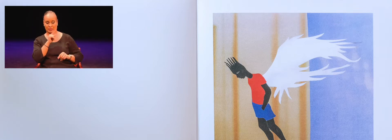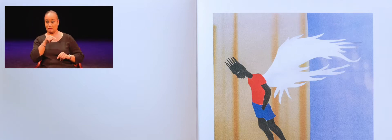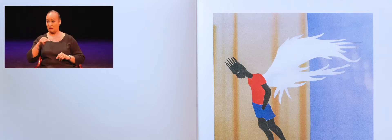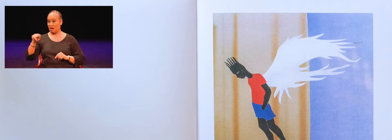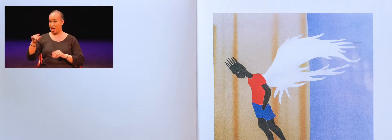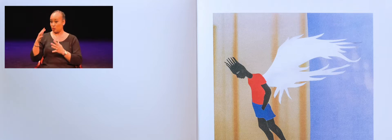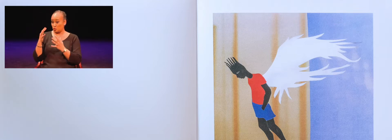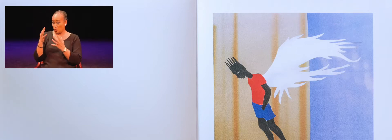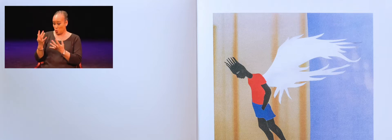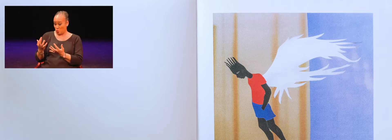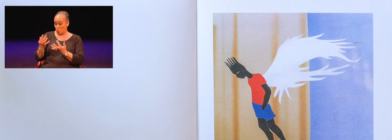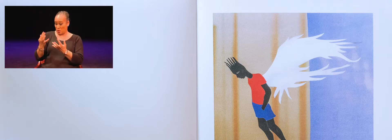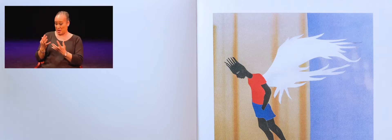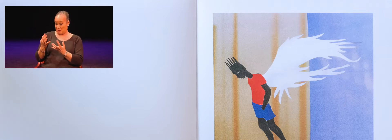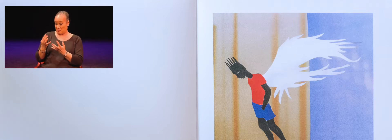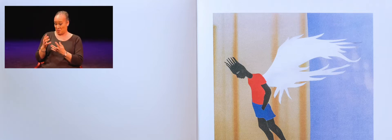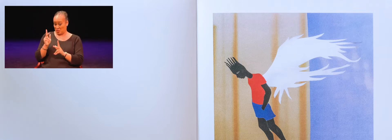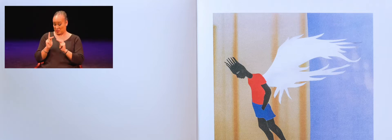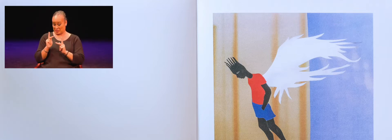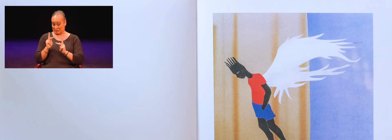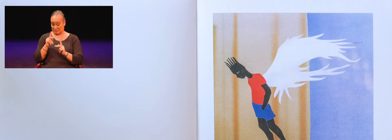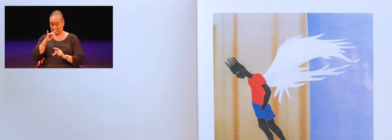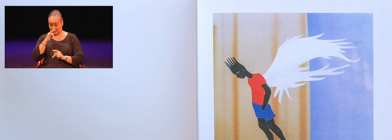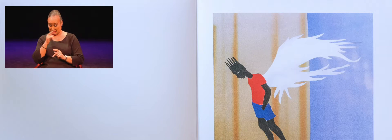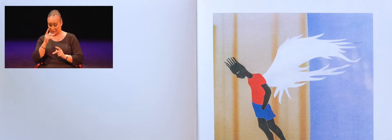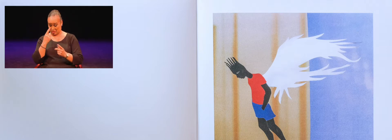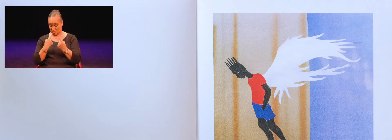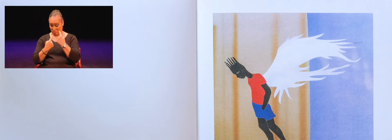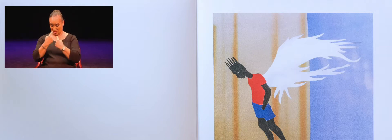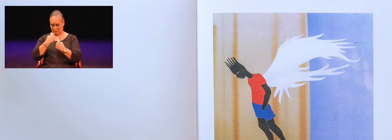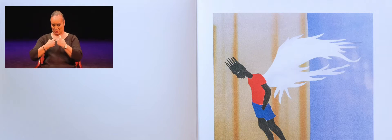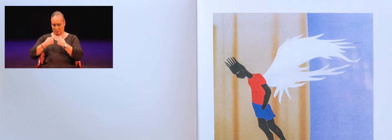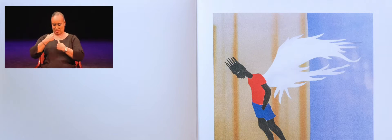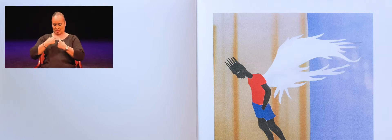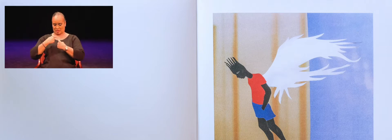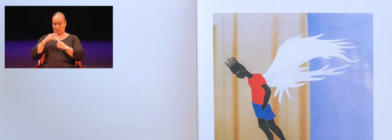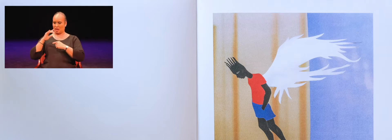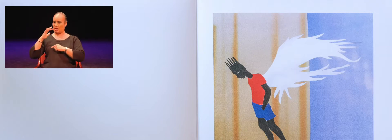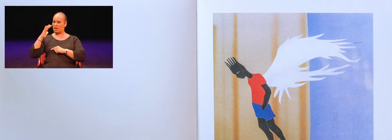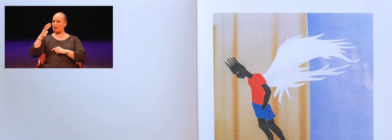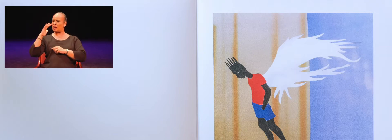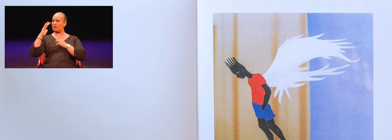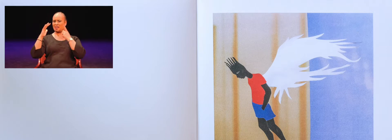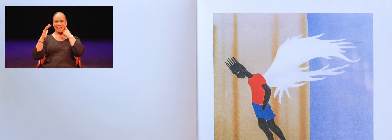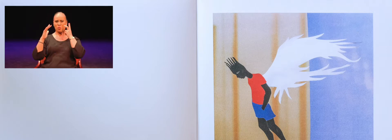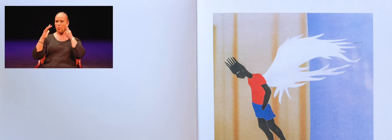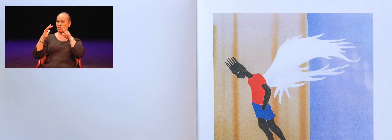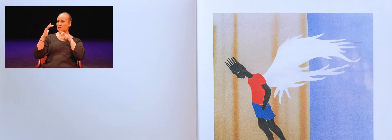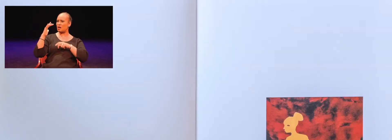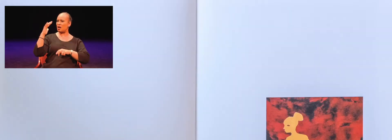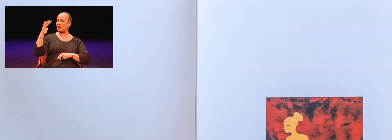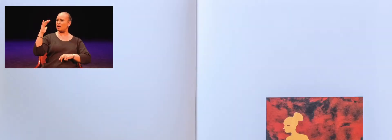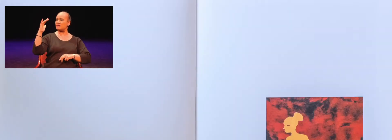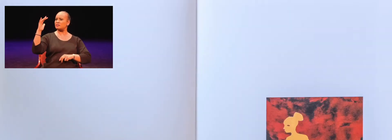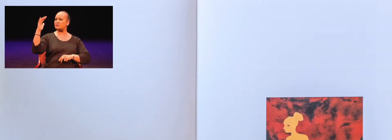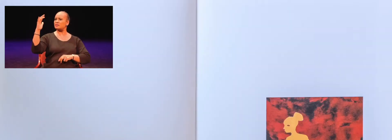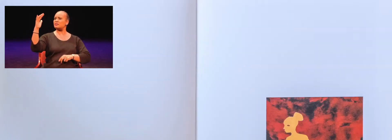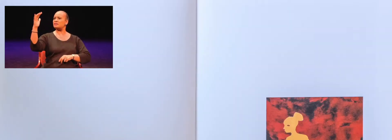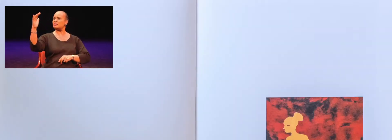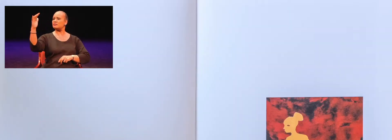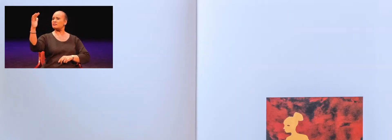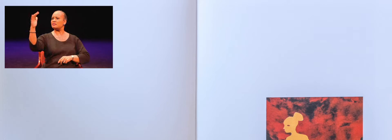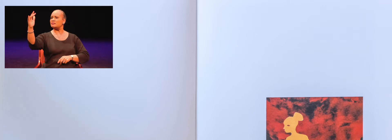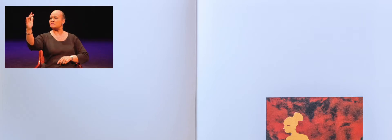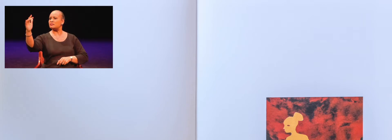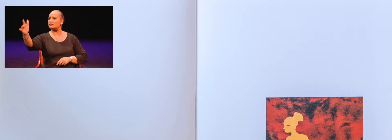to point back at me as I watched Iris float farther and farther away. Walking home